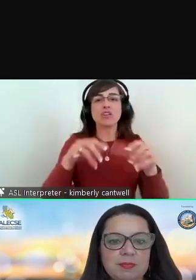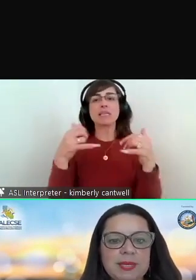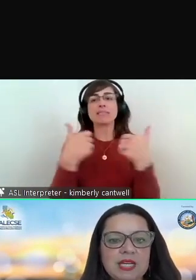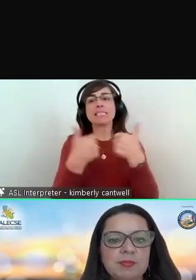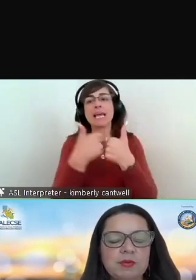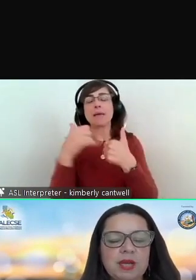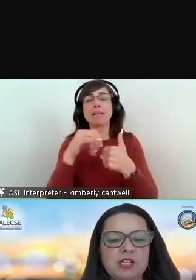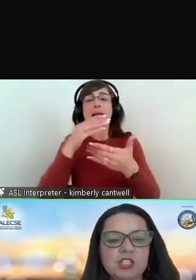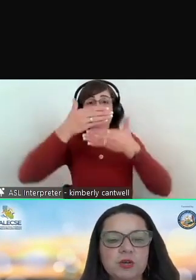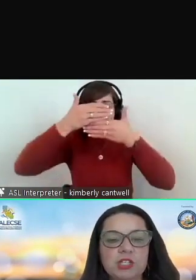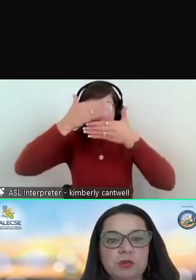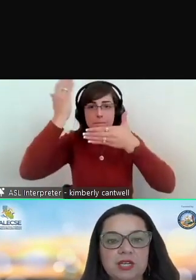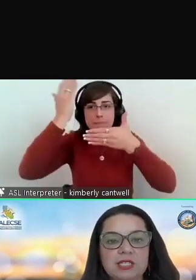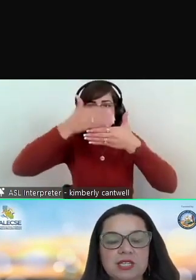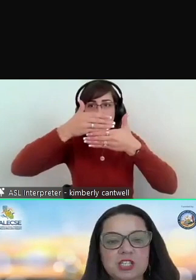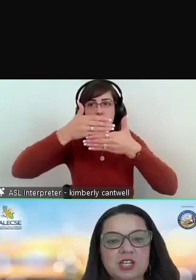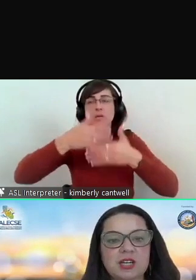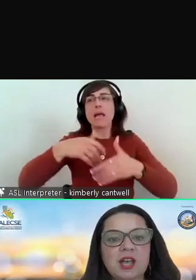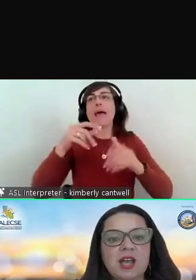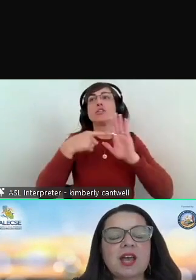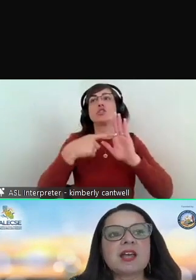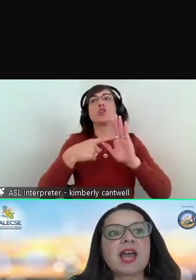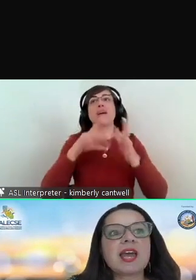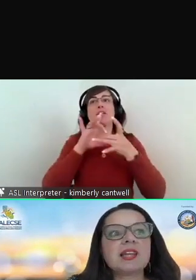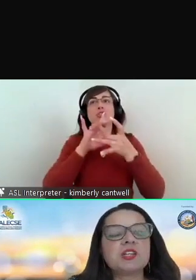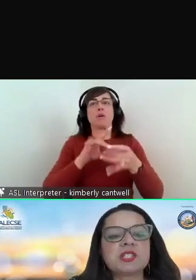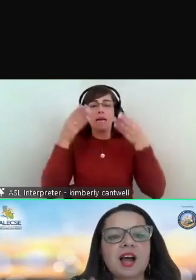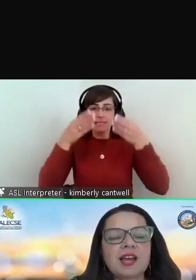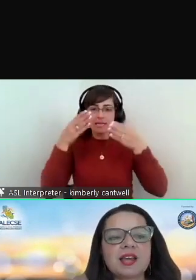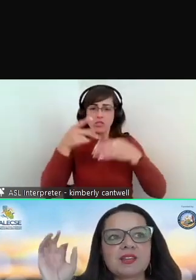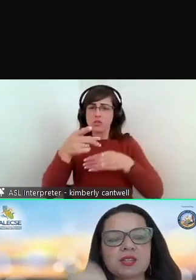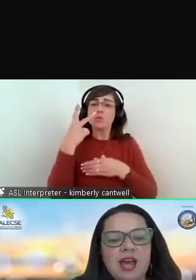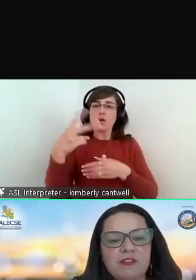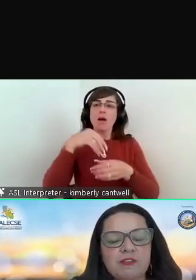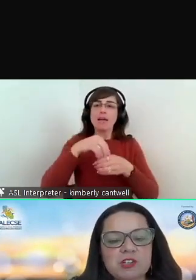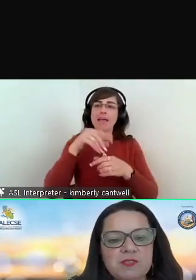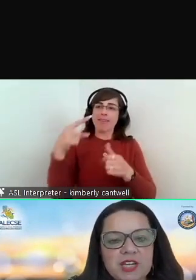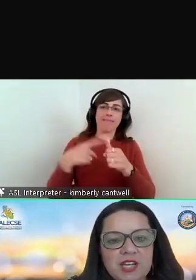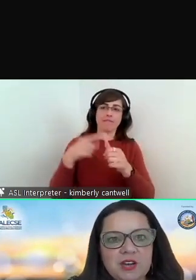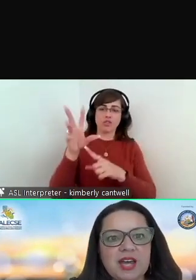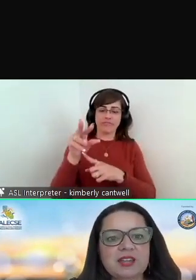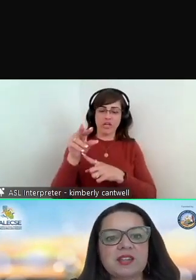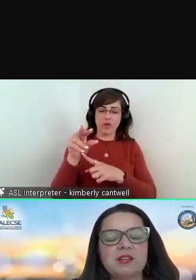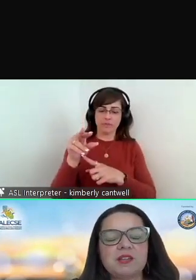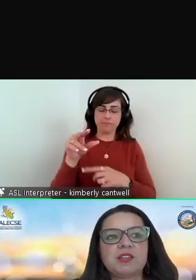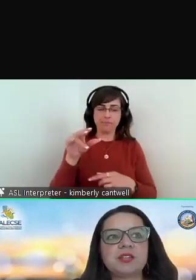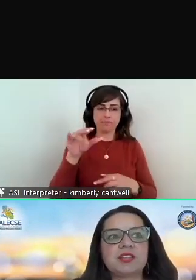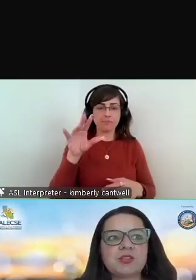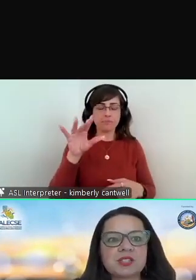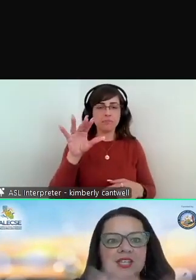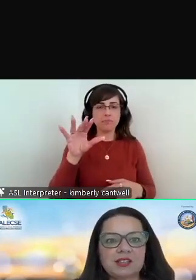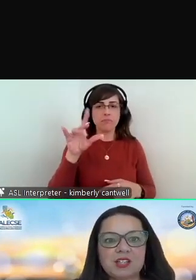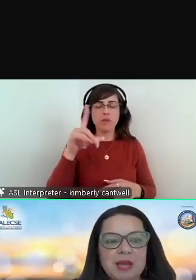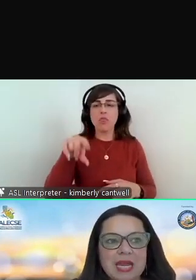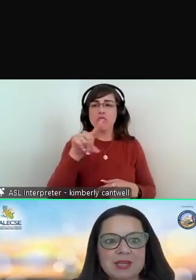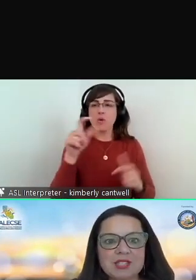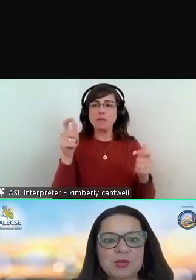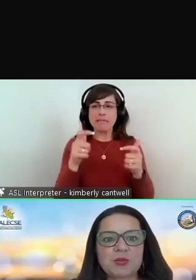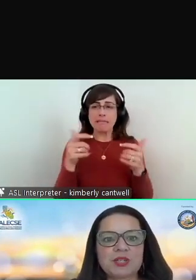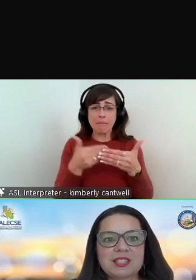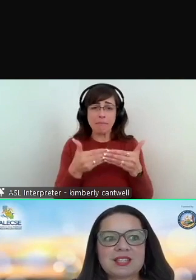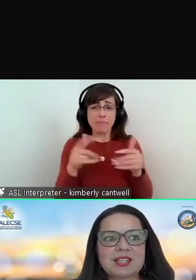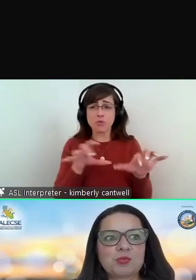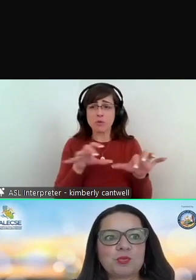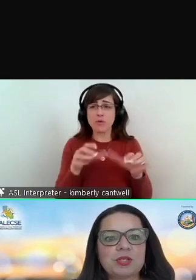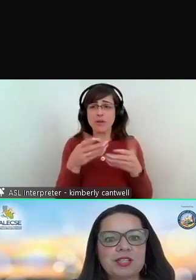like peekaboo, and showing joint attention. And you saw in that first video that those little babies were